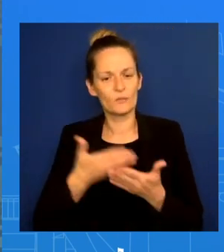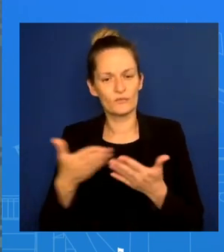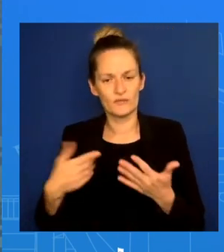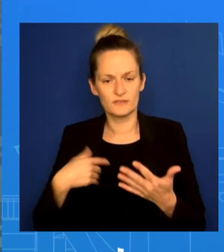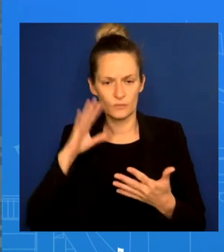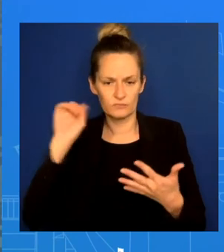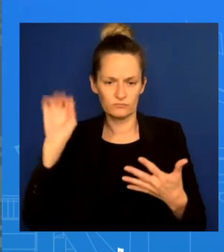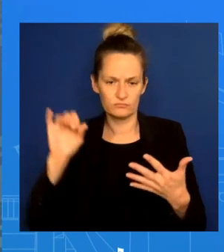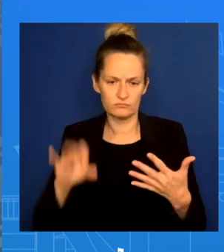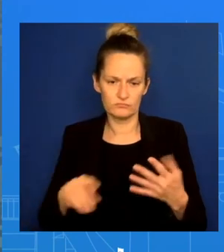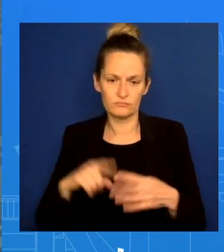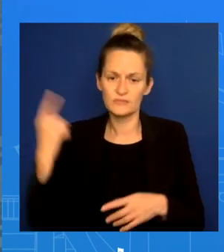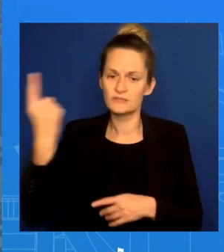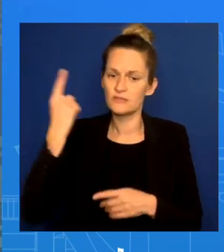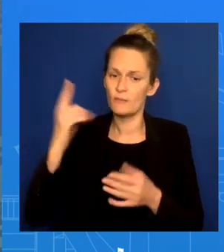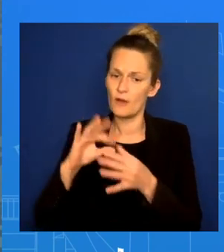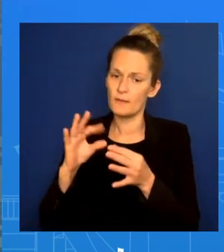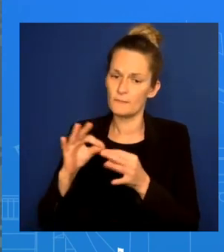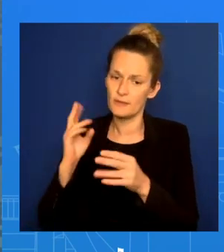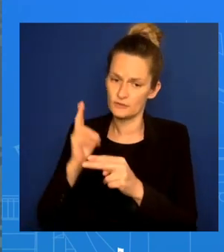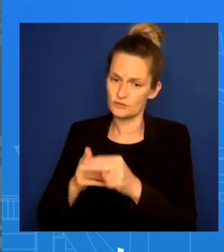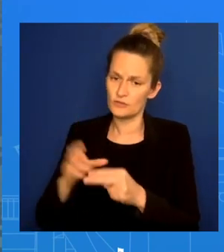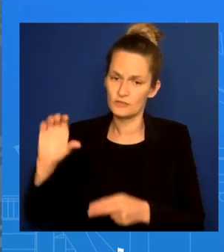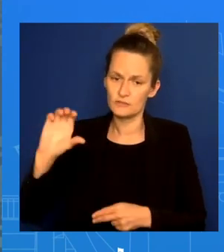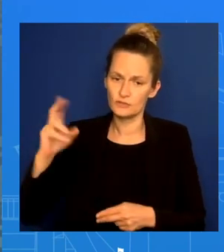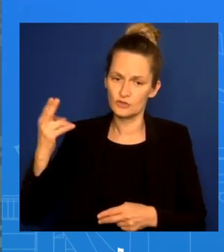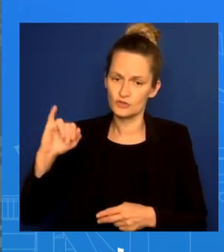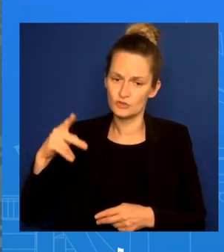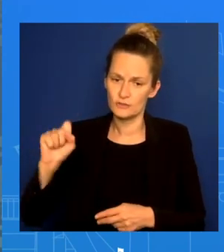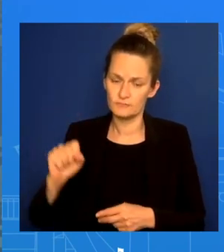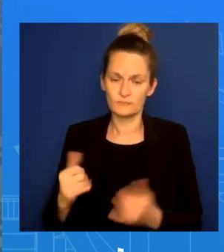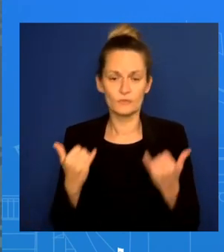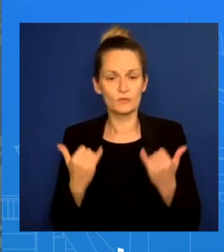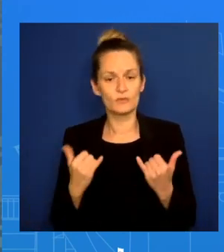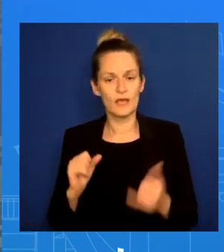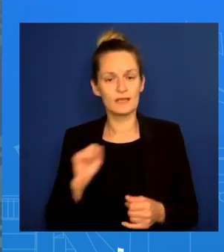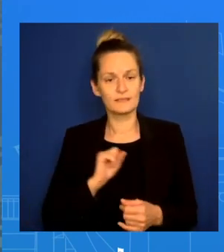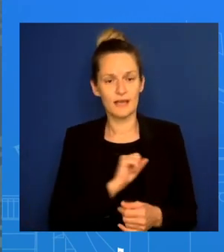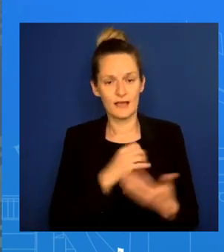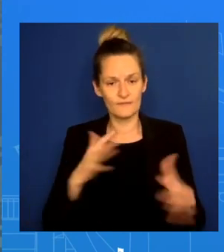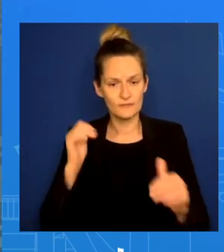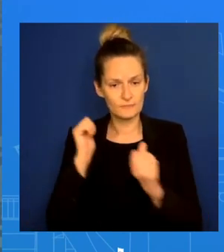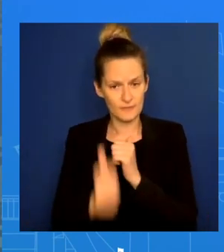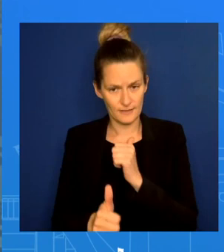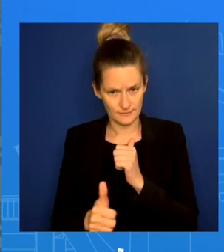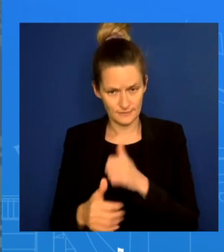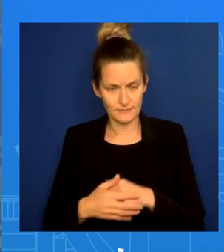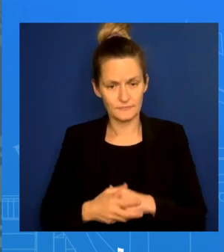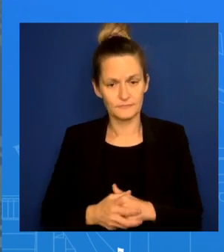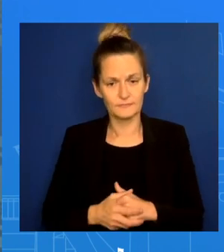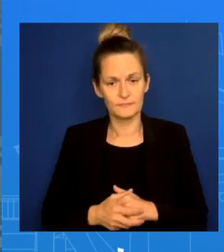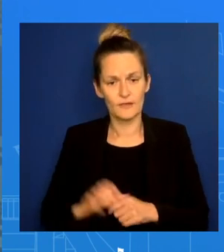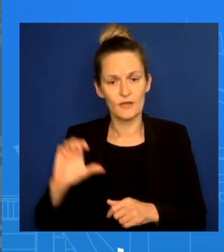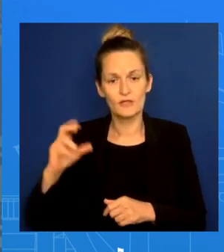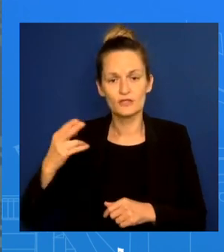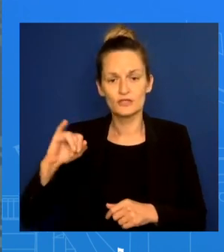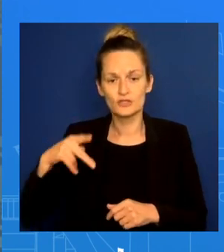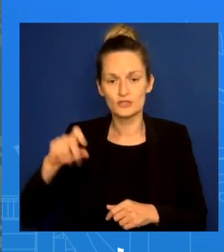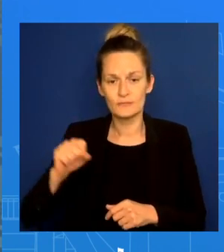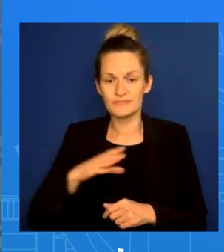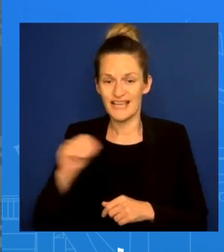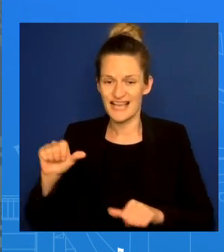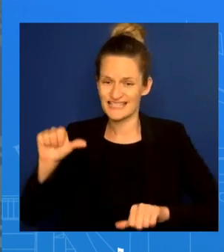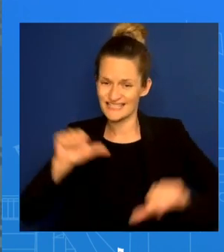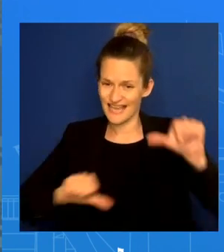Senate passed CHIPS, the CHIPS and Science Act, with a strong bipartisan vote, which will lower costs and create